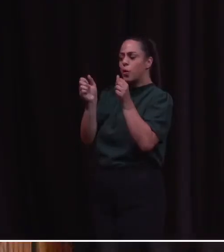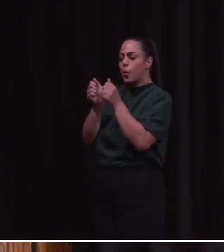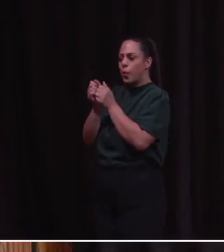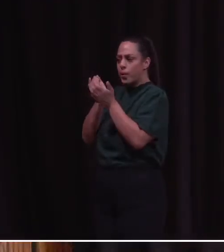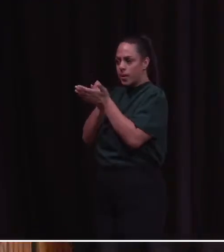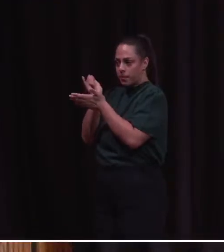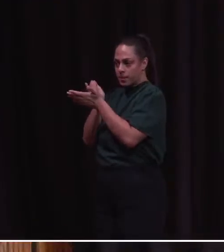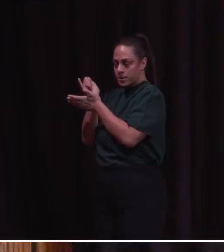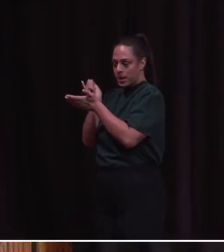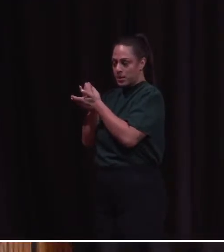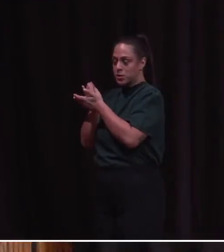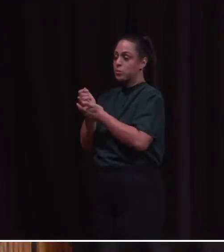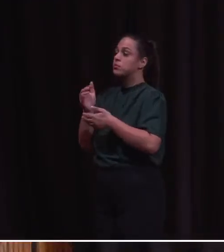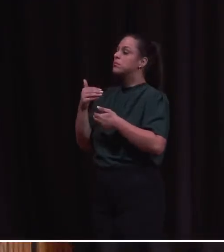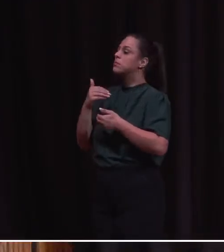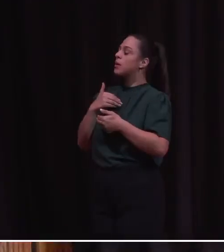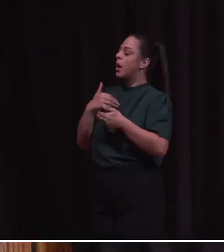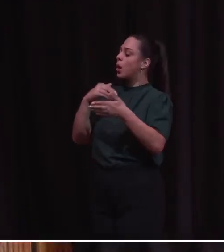state.